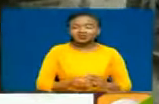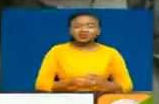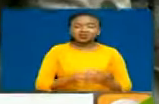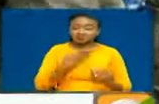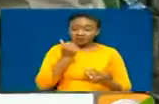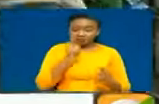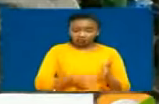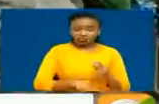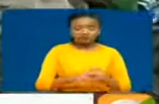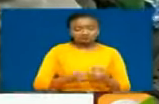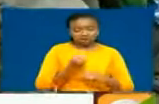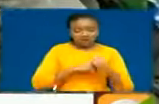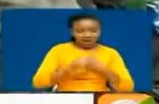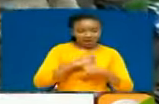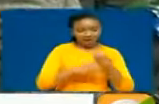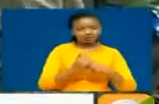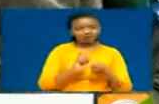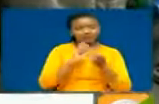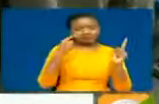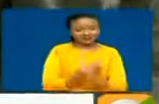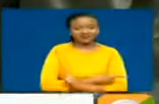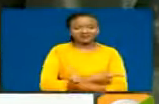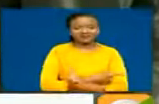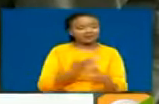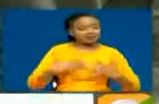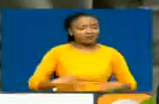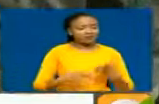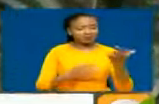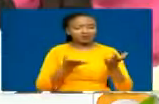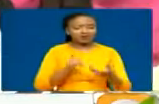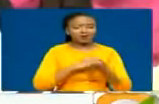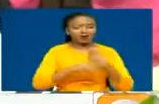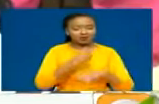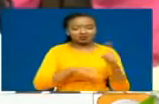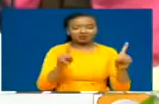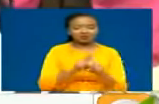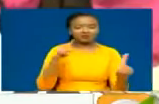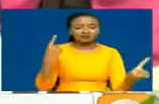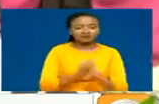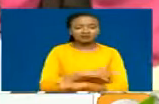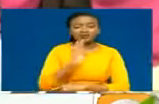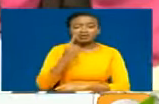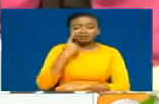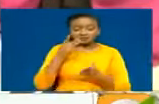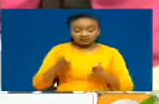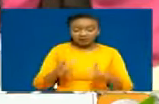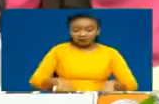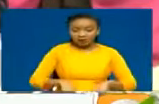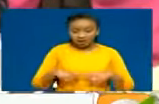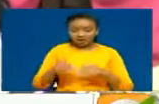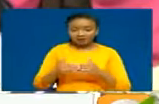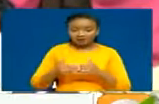to take drastic measures, a reality that many Kenyans are facing. Sasa kulingana na maisha venye